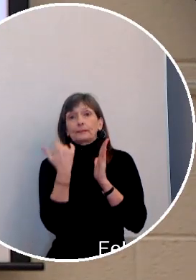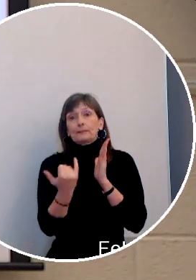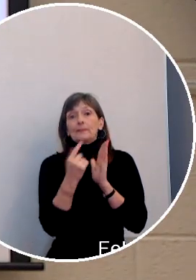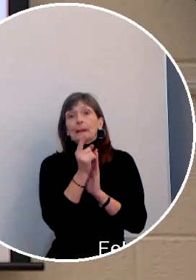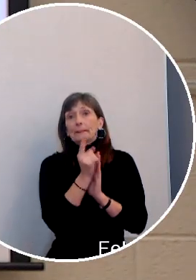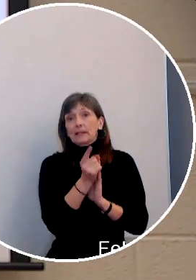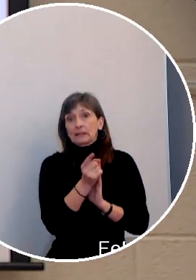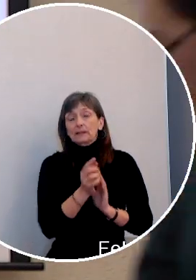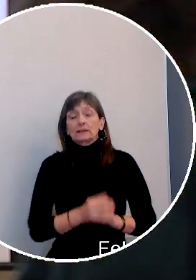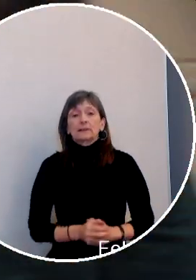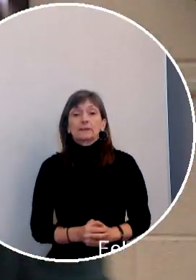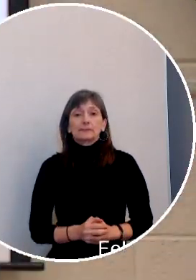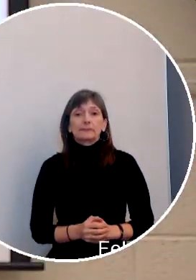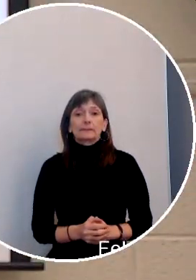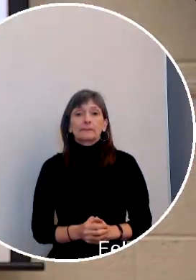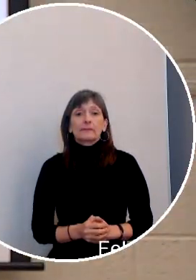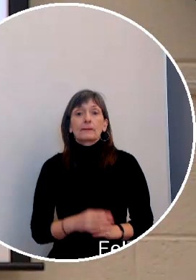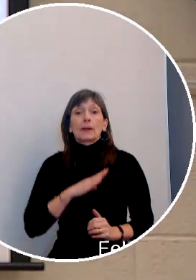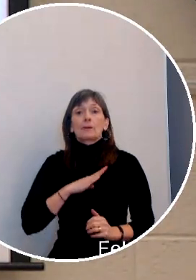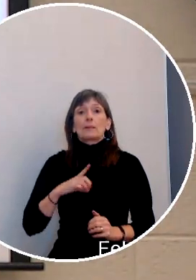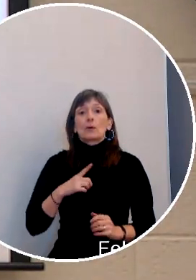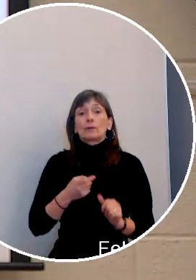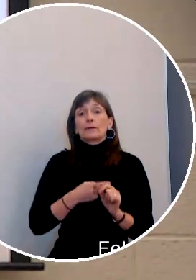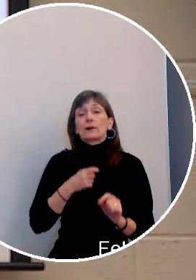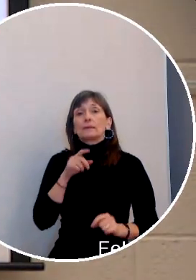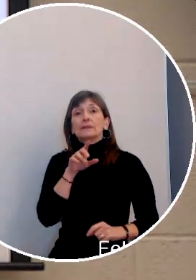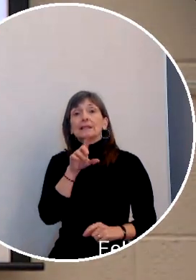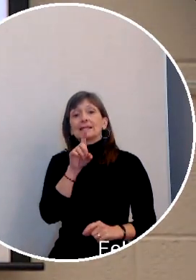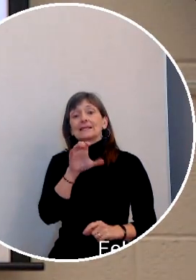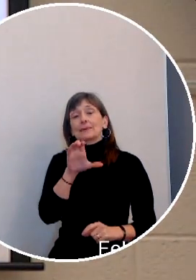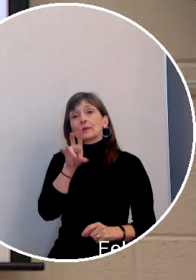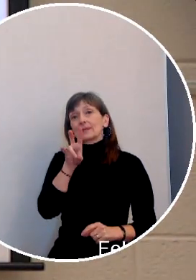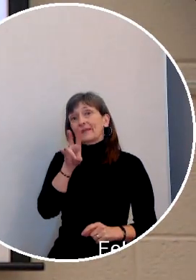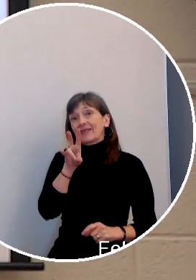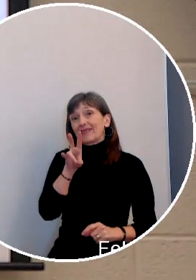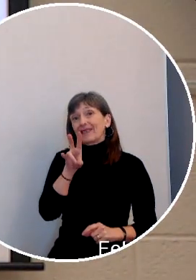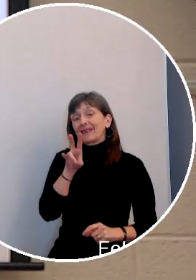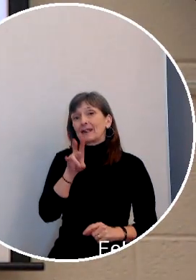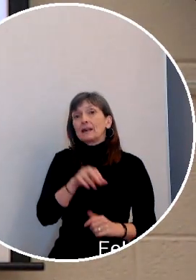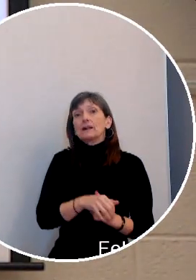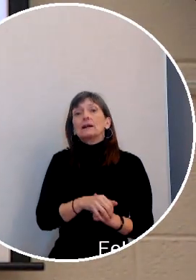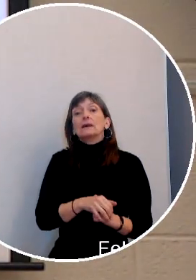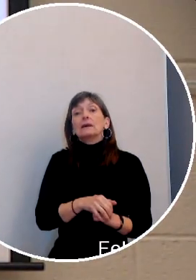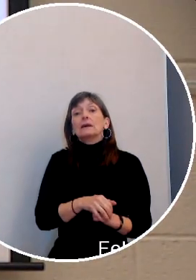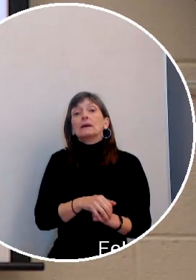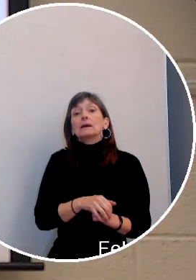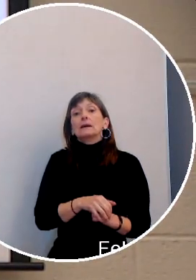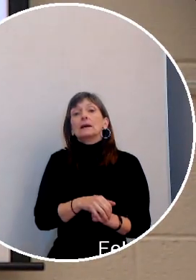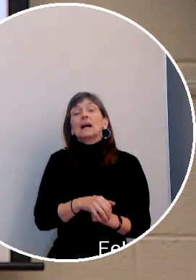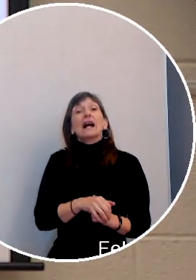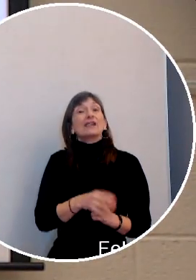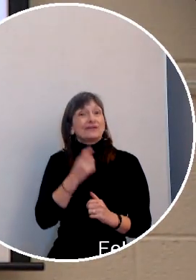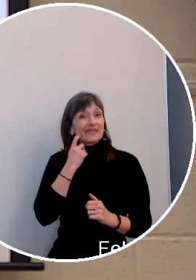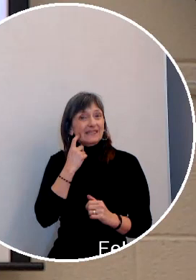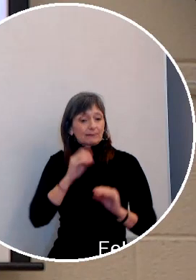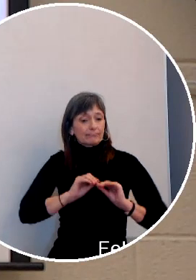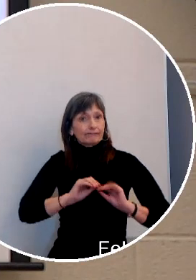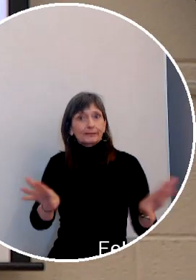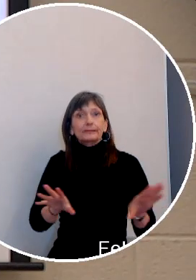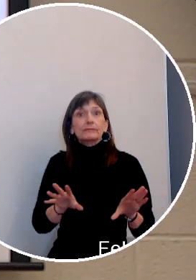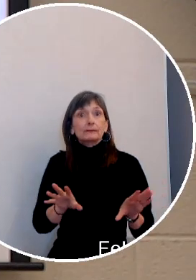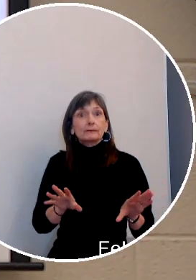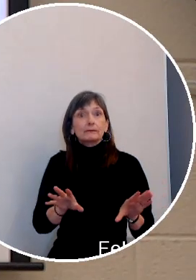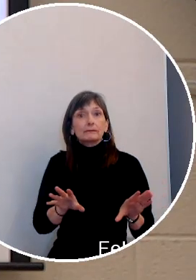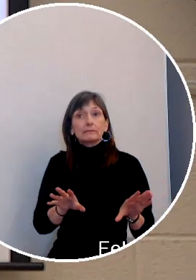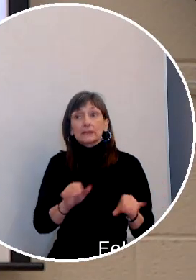consideration of minutes. It's the board meeting minutes of December 7th, 2009. These would have been included in the mail out of the package for the